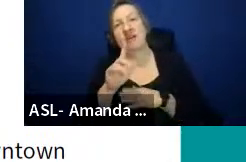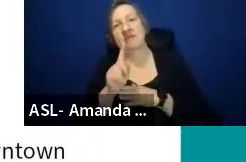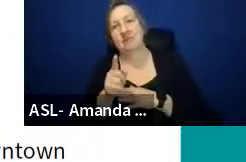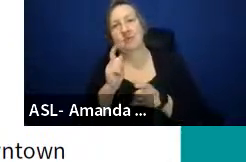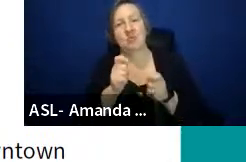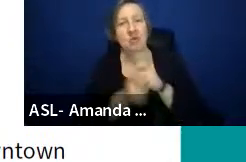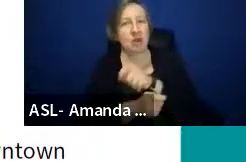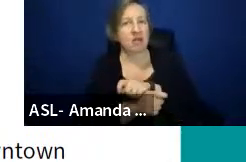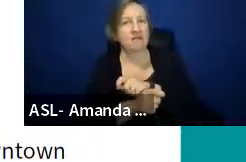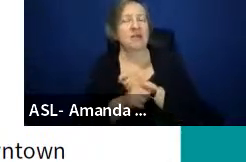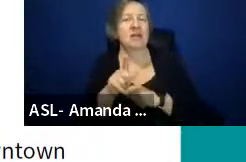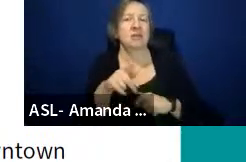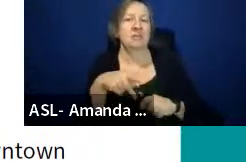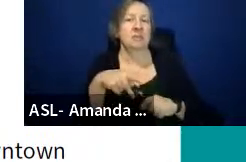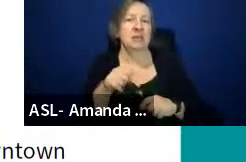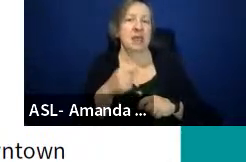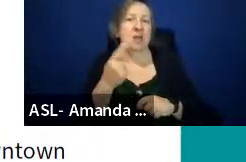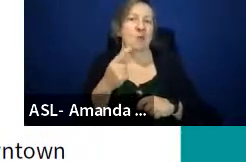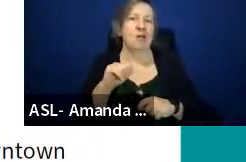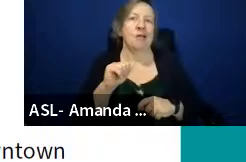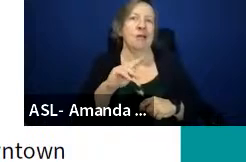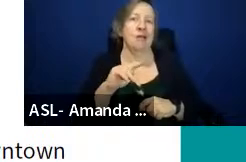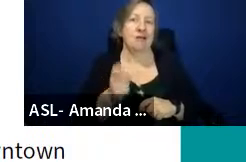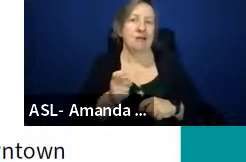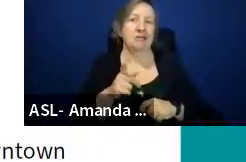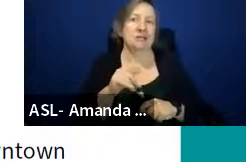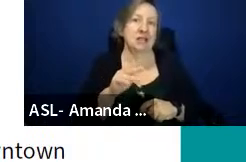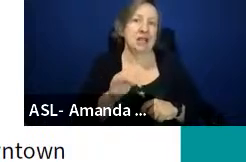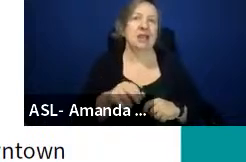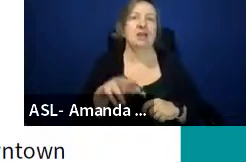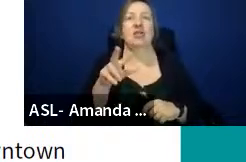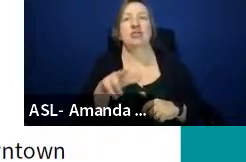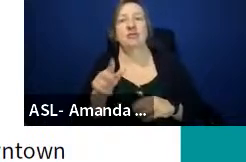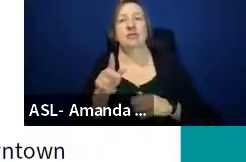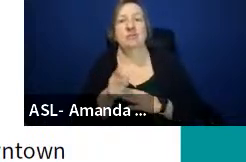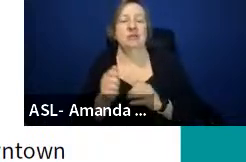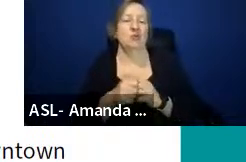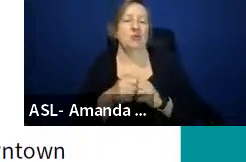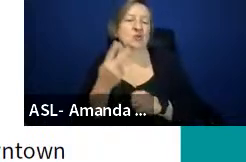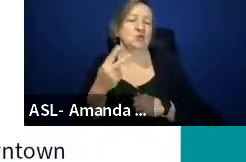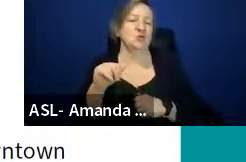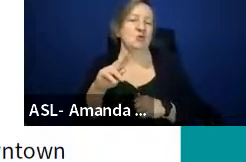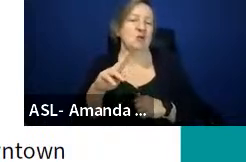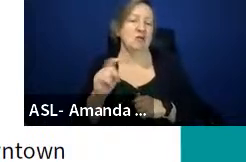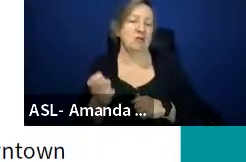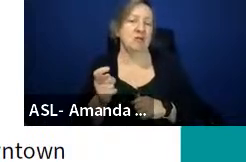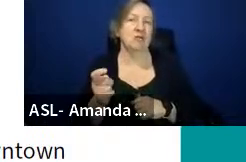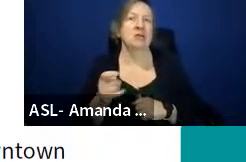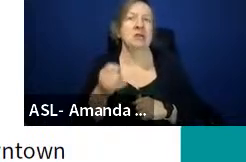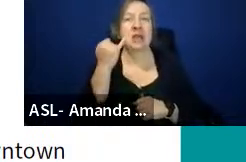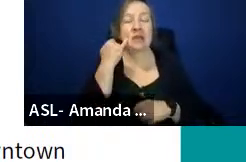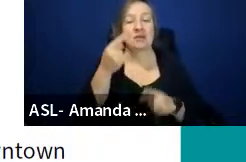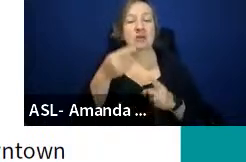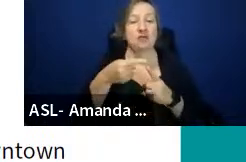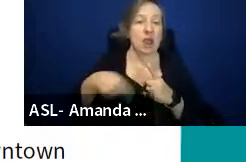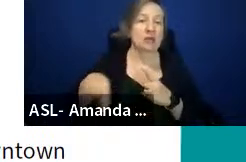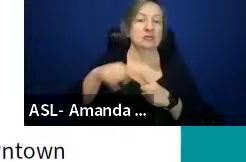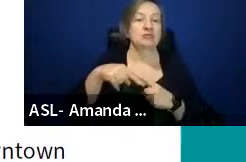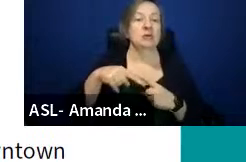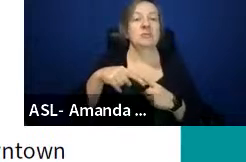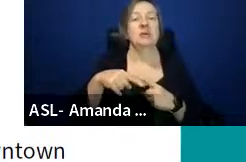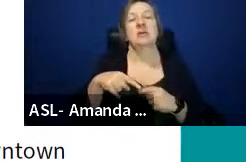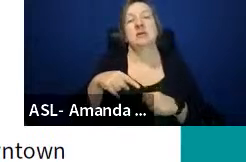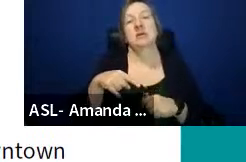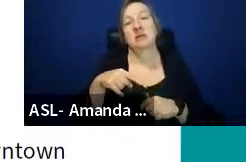with 1-aux, down to 33 minutes with the modified LPA with 2-aux. So if you did the round trip travel time,